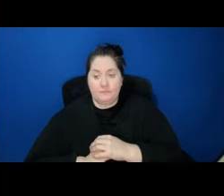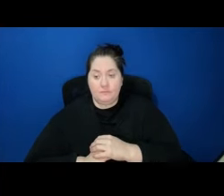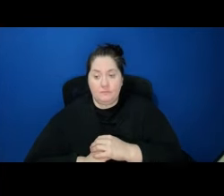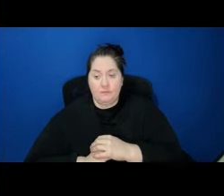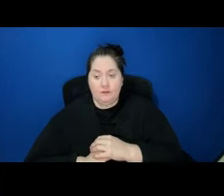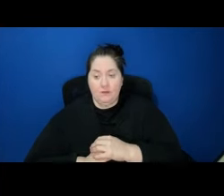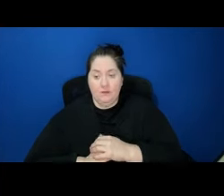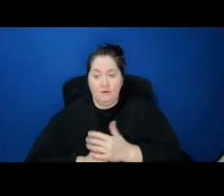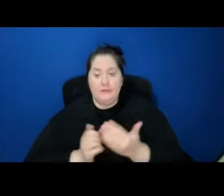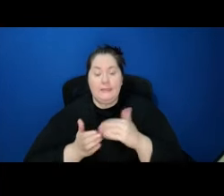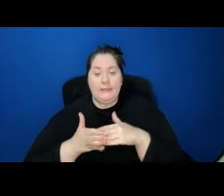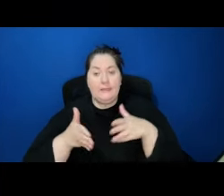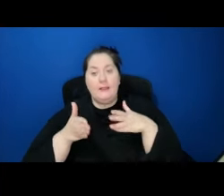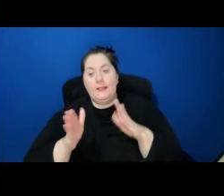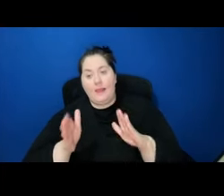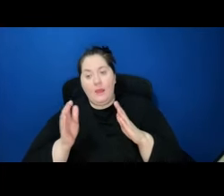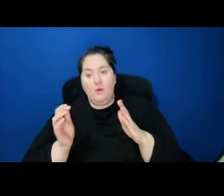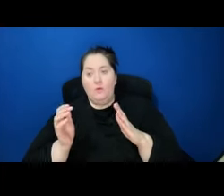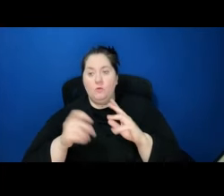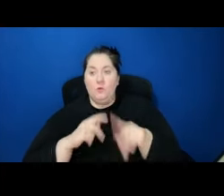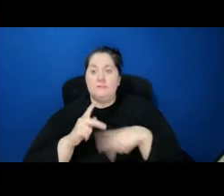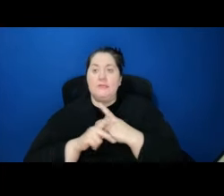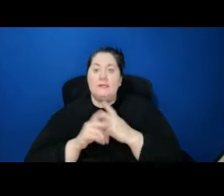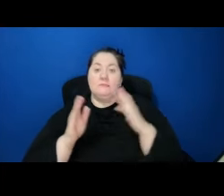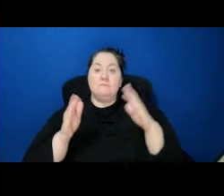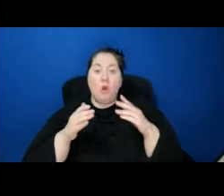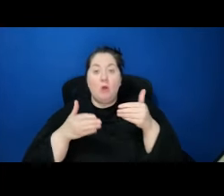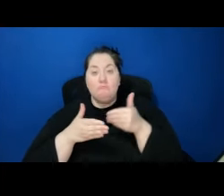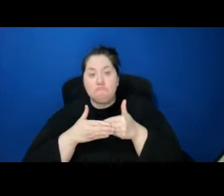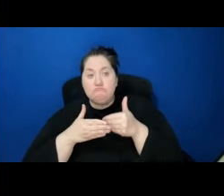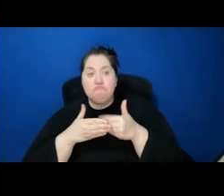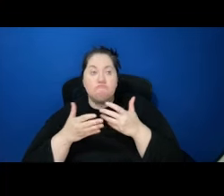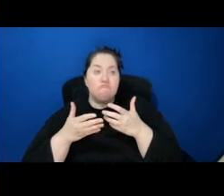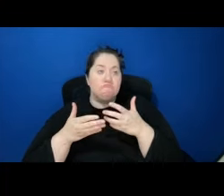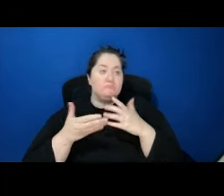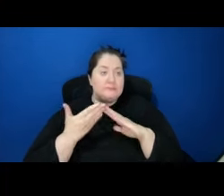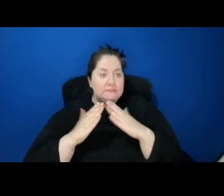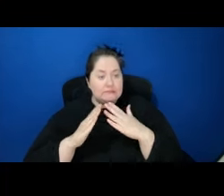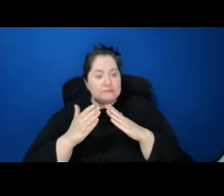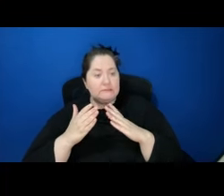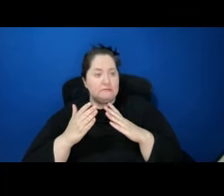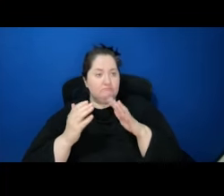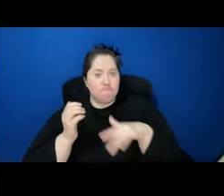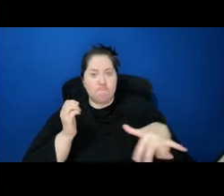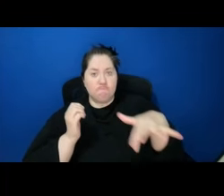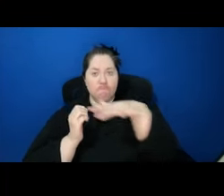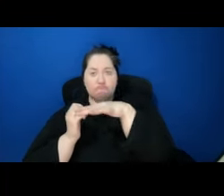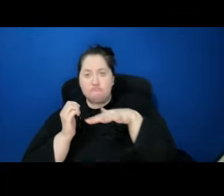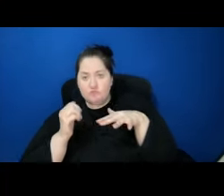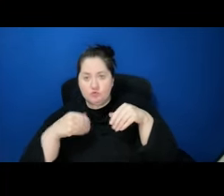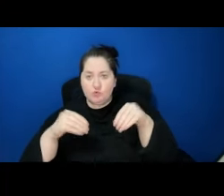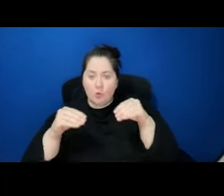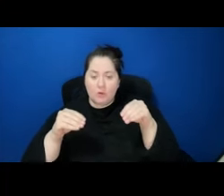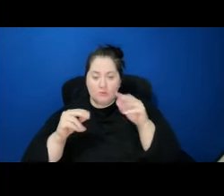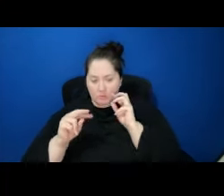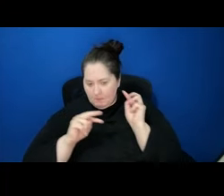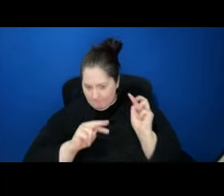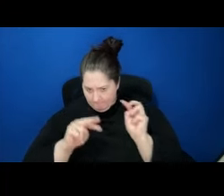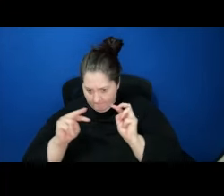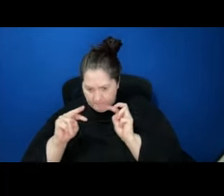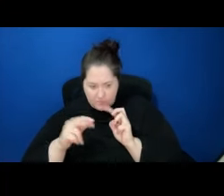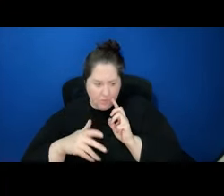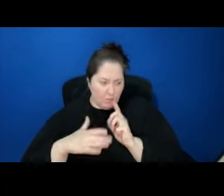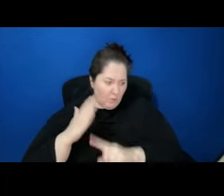once again allow those kinds of small neighborhood serving uses across the city. And we'll be monitoring very closely what